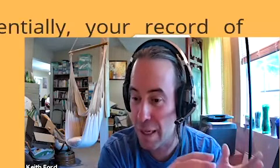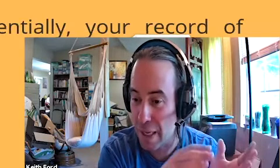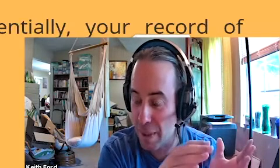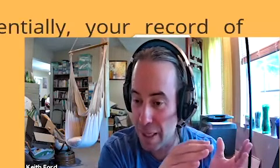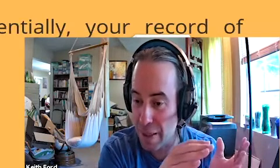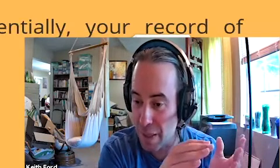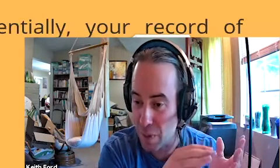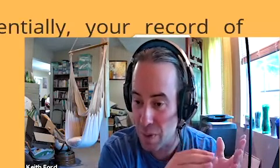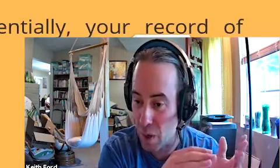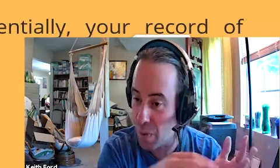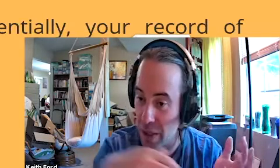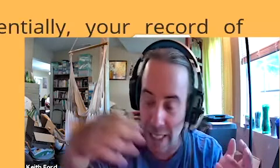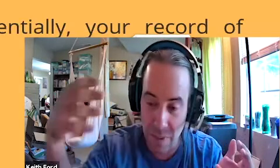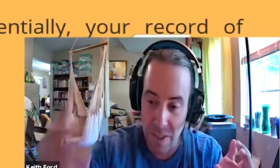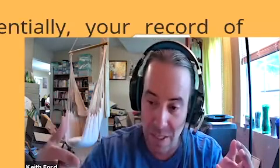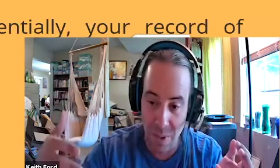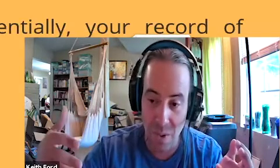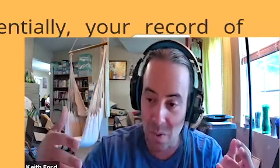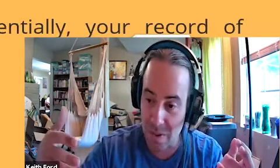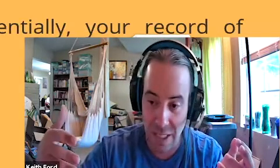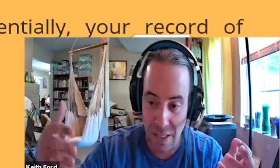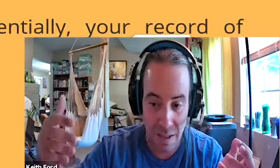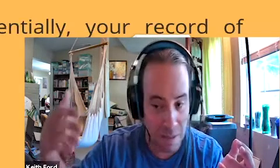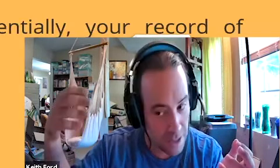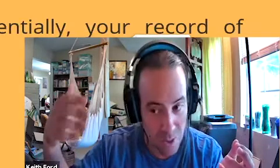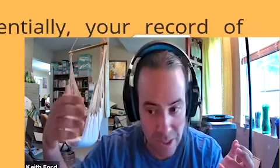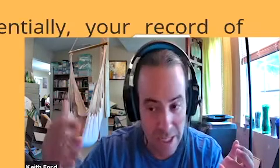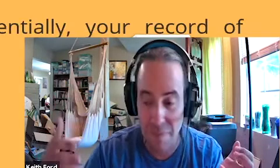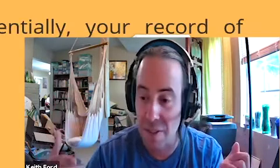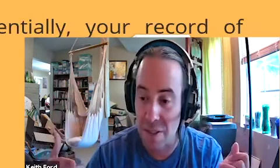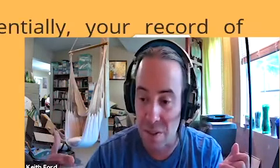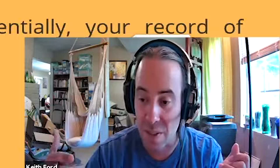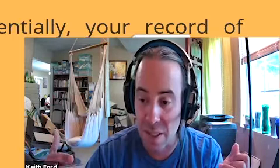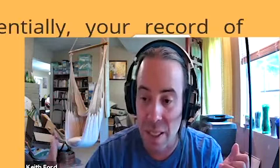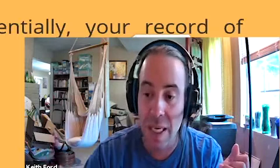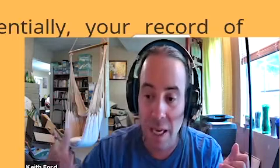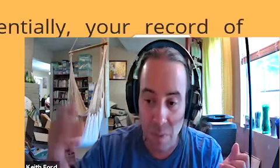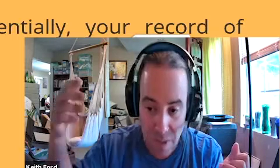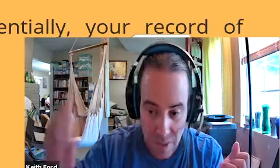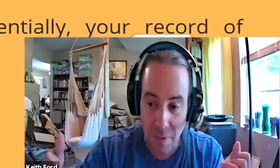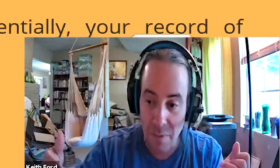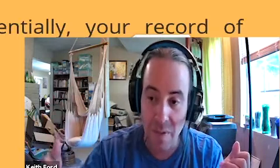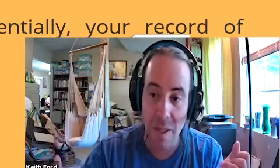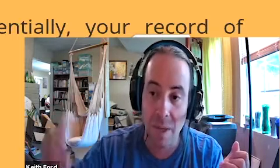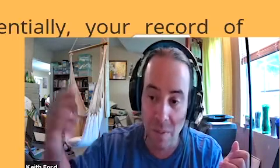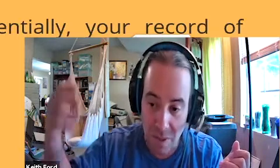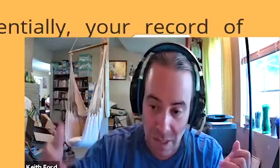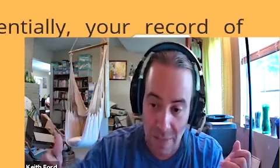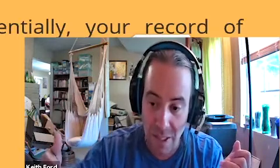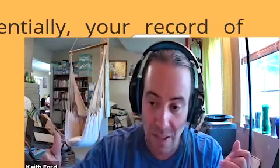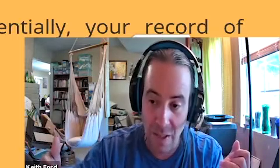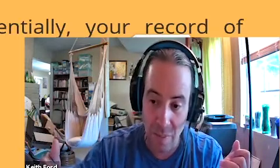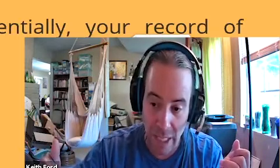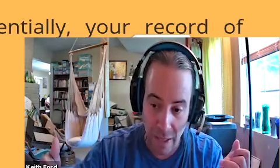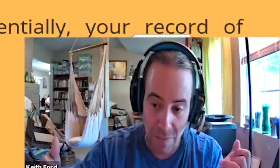off, and there was already language in an MOU that said that the district didn't have to listen to us, and we still got in front of them and we